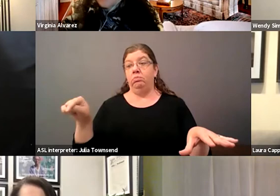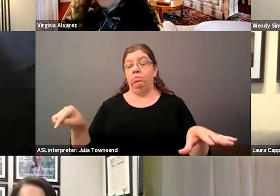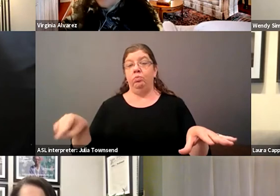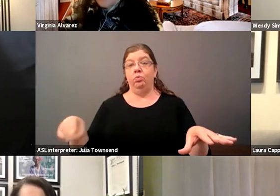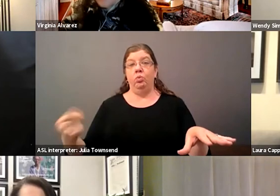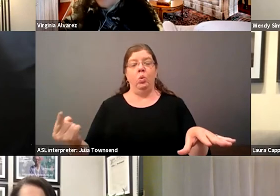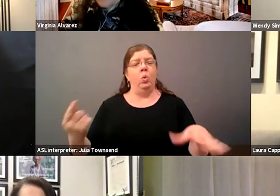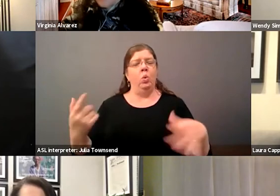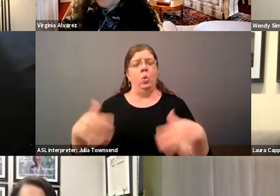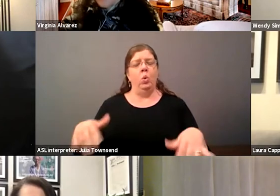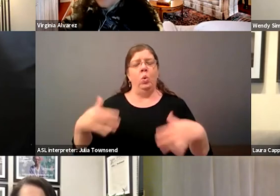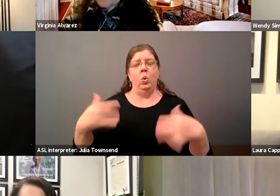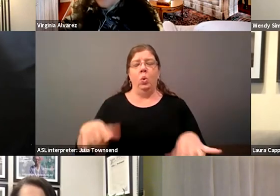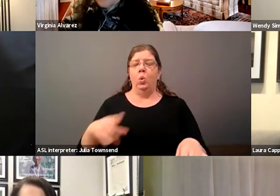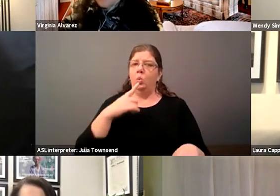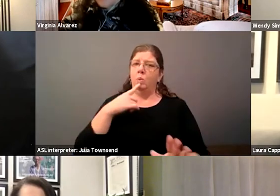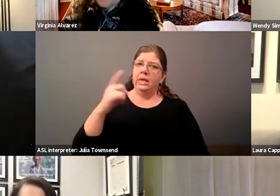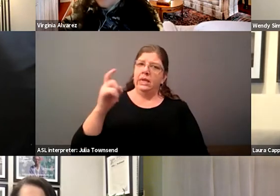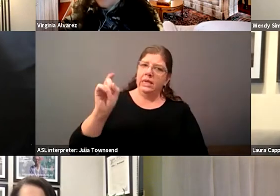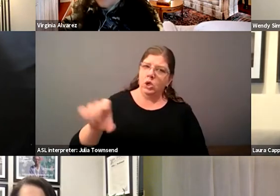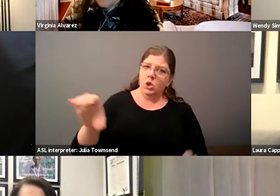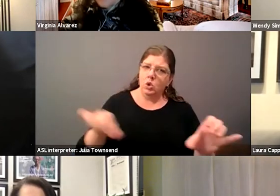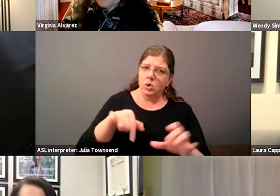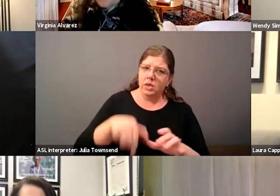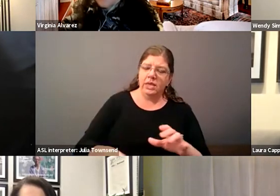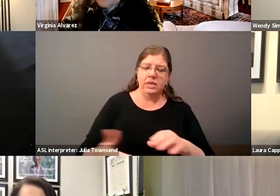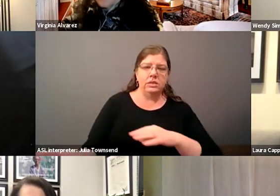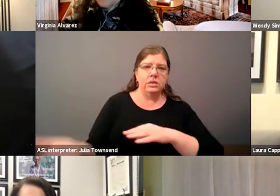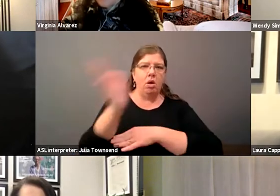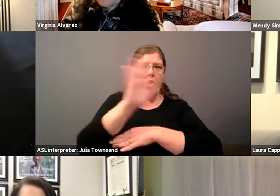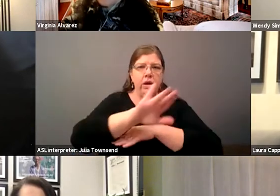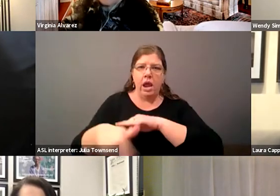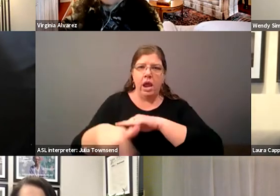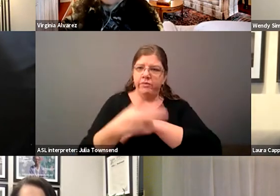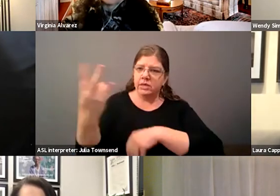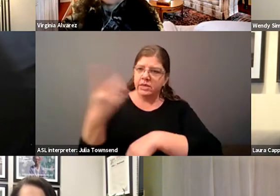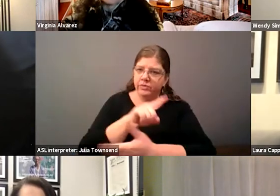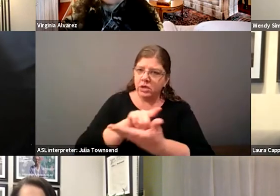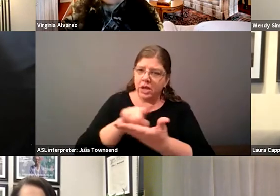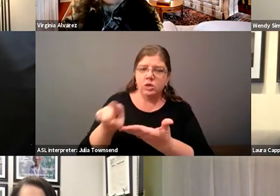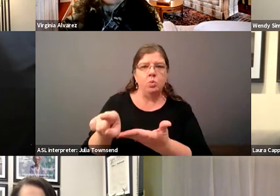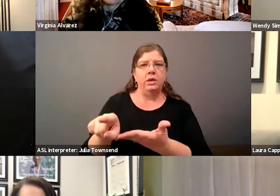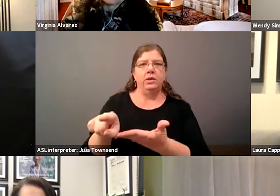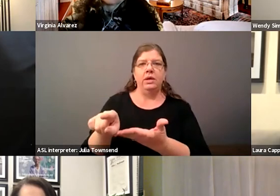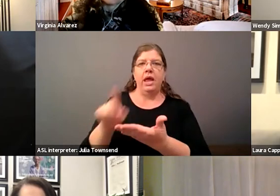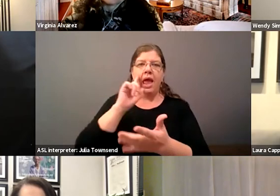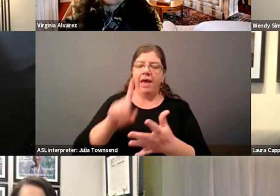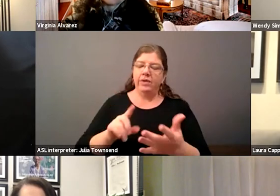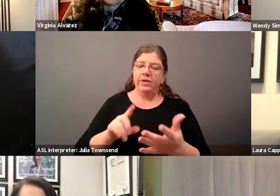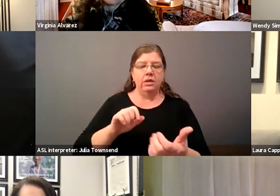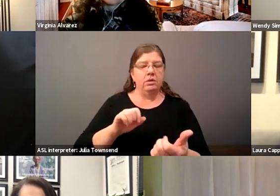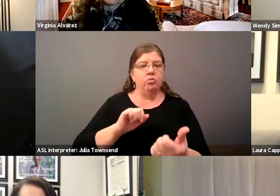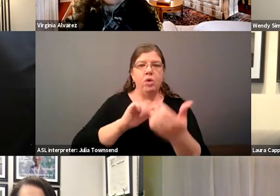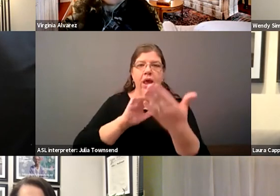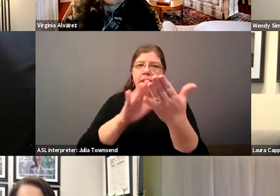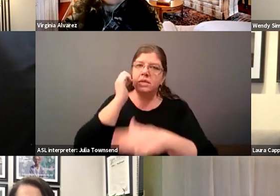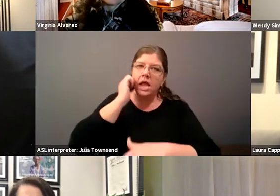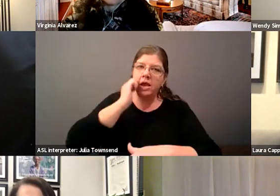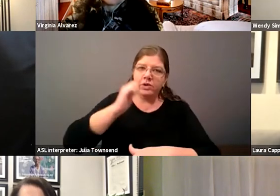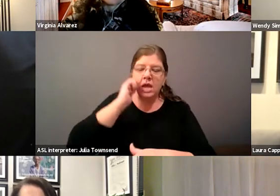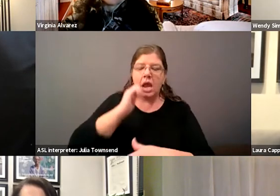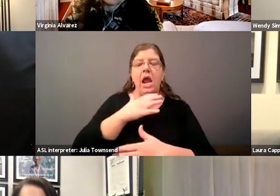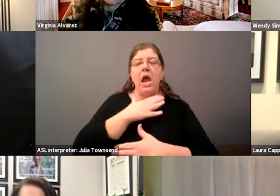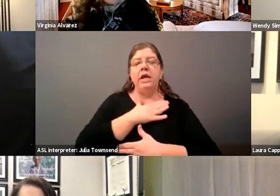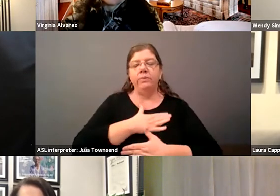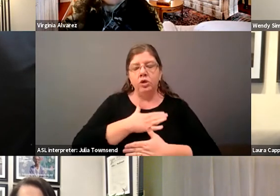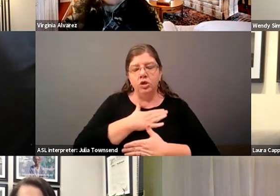overdue we need to do this 24 7 seven days a week have it present um and appreciate